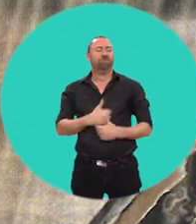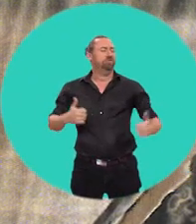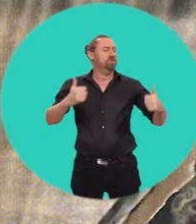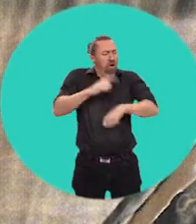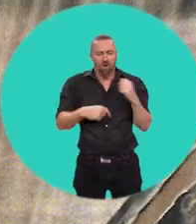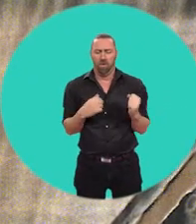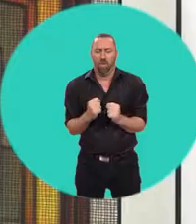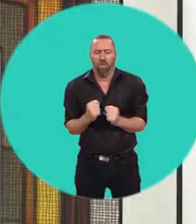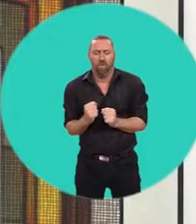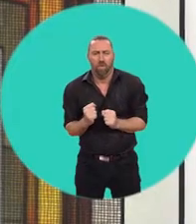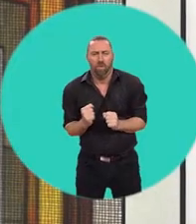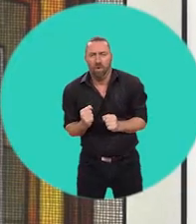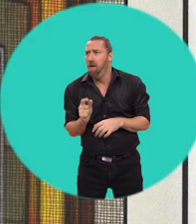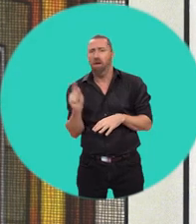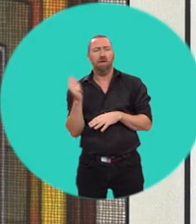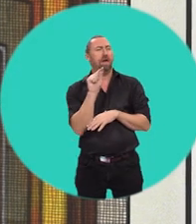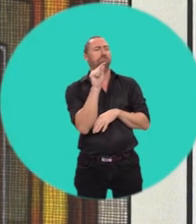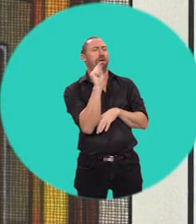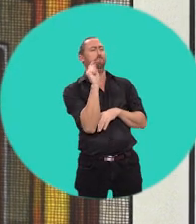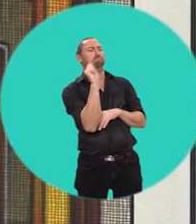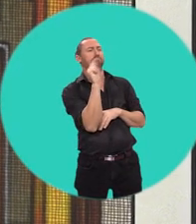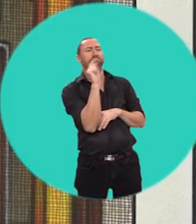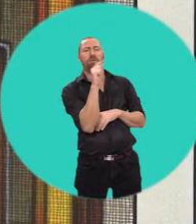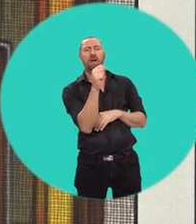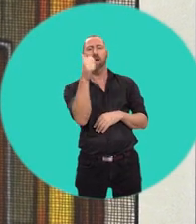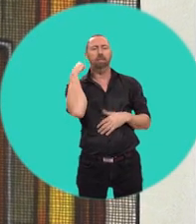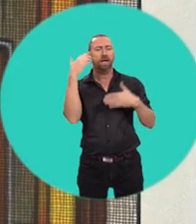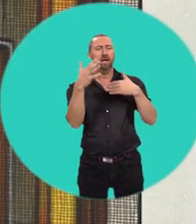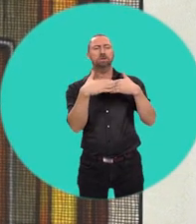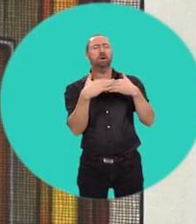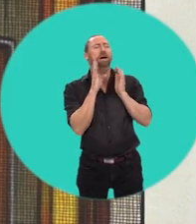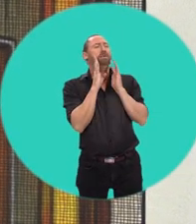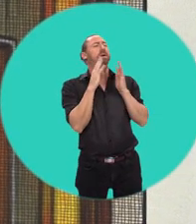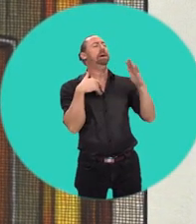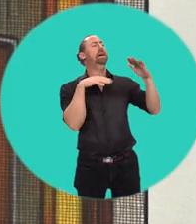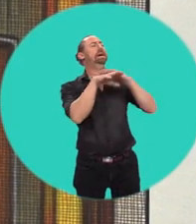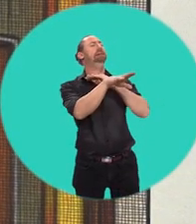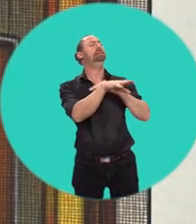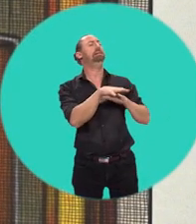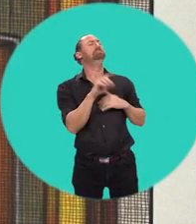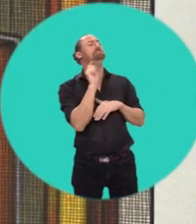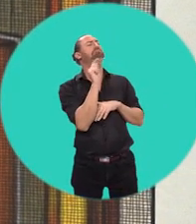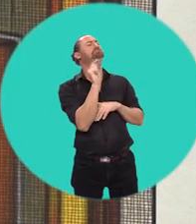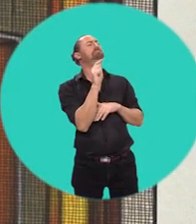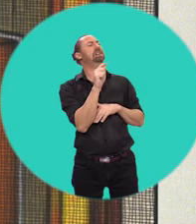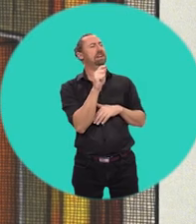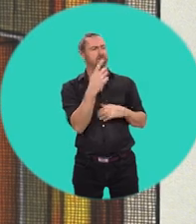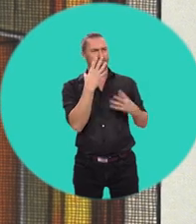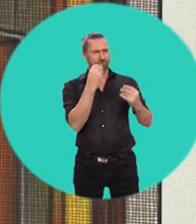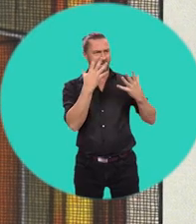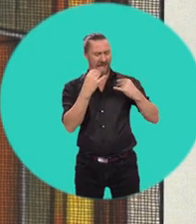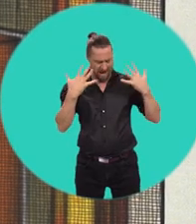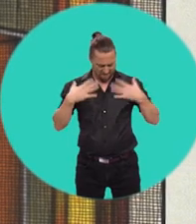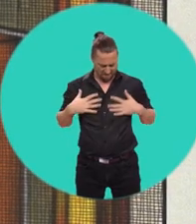shivers. Banging on the back door. Please let me in. A brown, muddy magpie soaked to